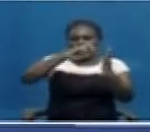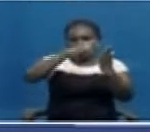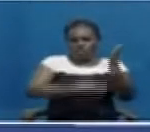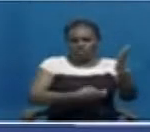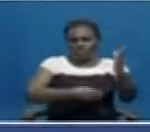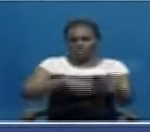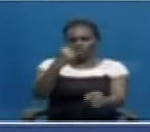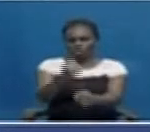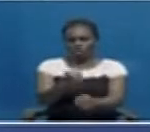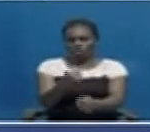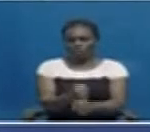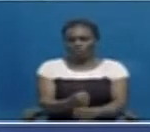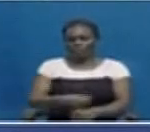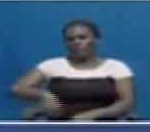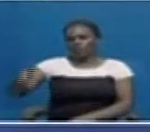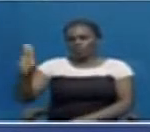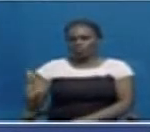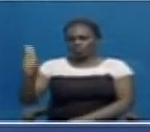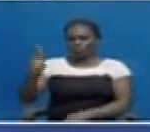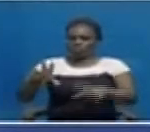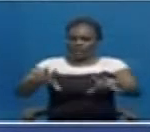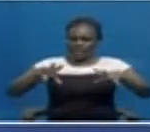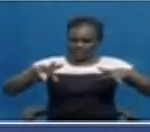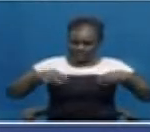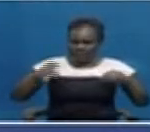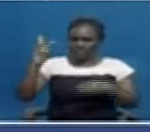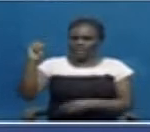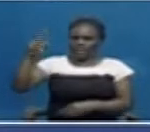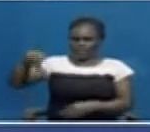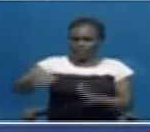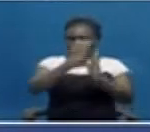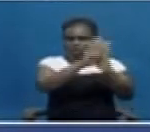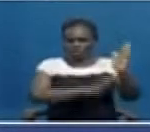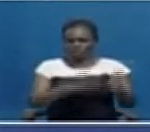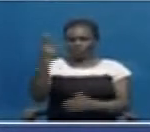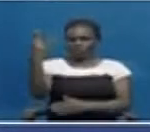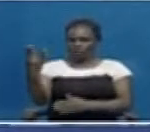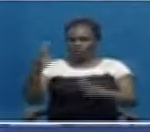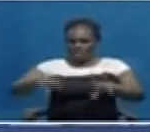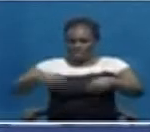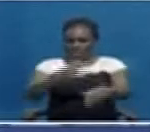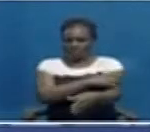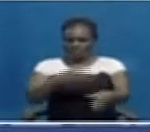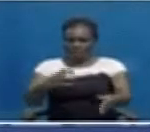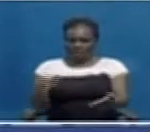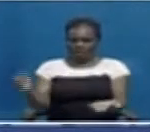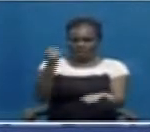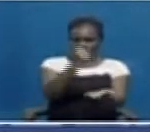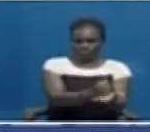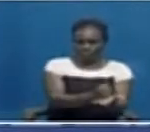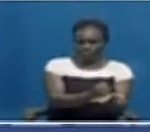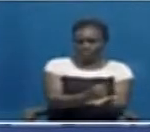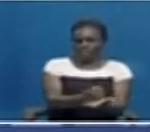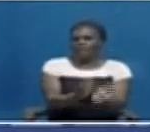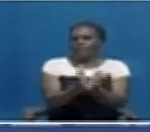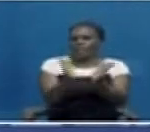employment. The president has largely agreed with MPs on Clause 4, which sought to give powers to appoint EACC commissioners to